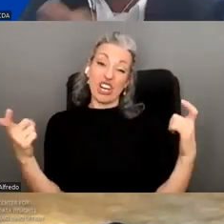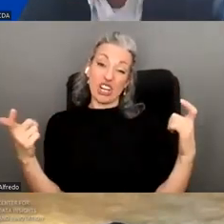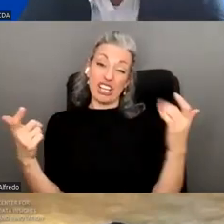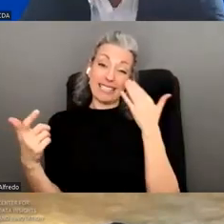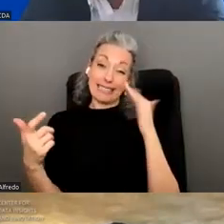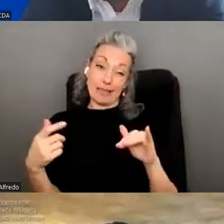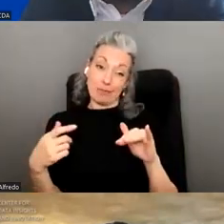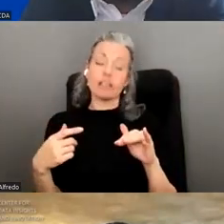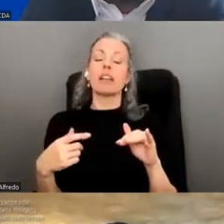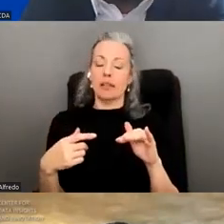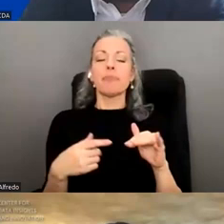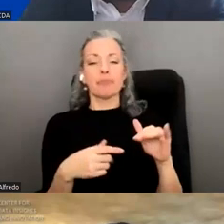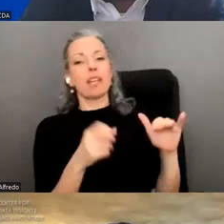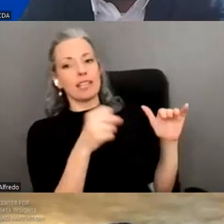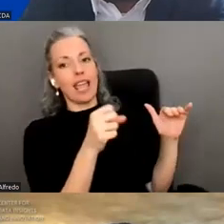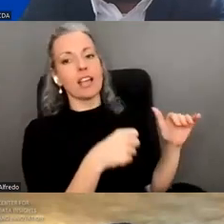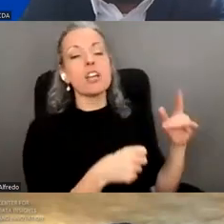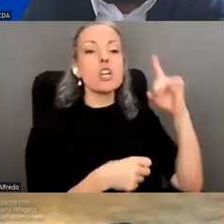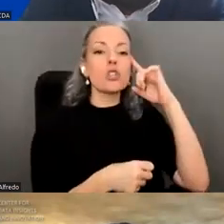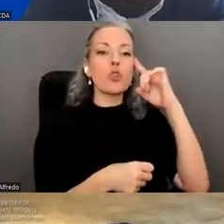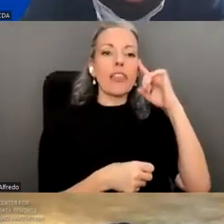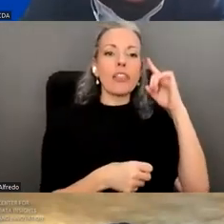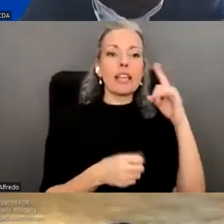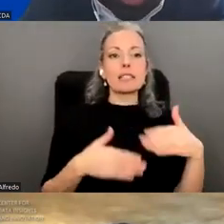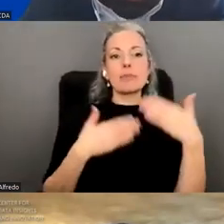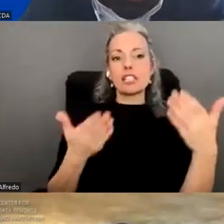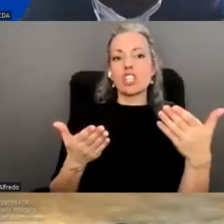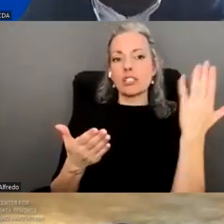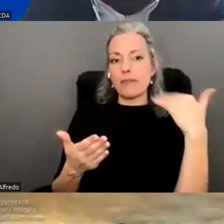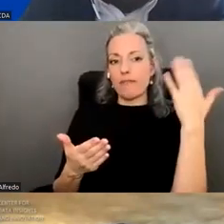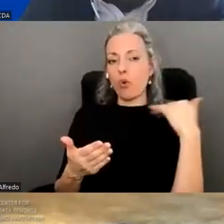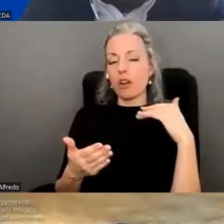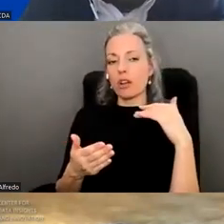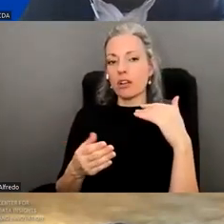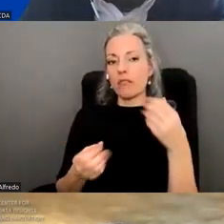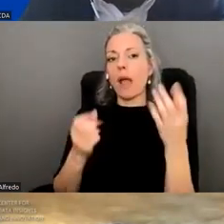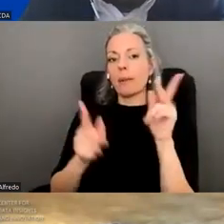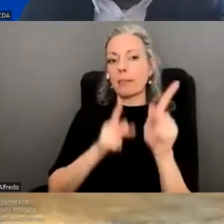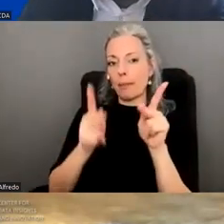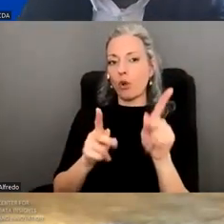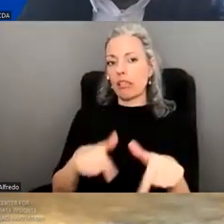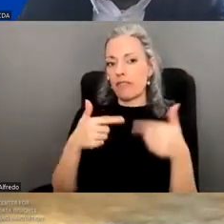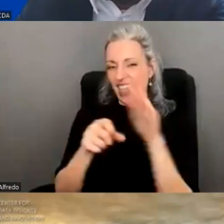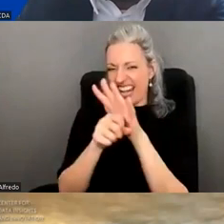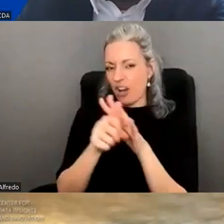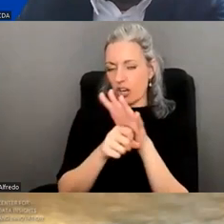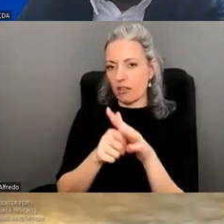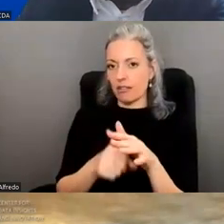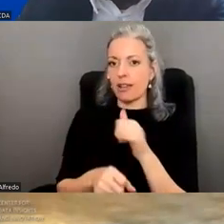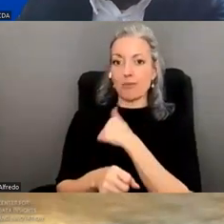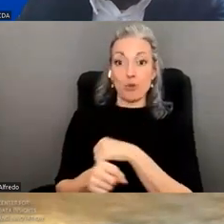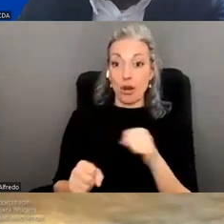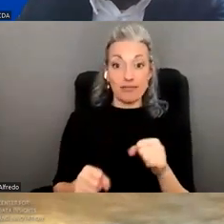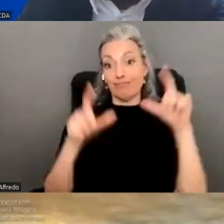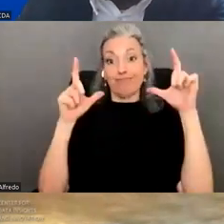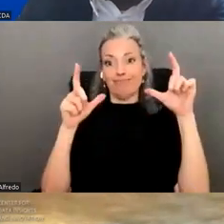yeah. So I think it's adjusted for a proportion of population. And Evan, sorry to put you on the spot. My colleague Evan Wallace